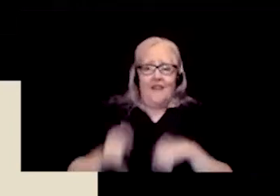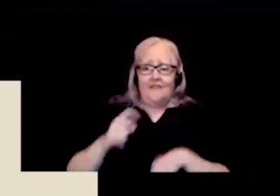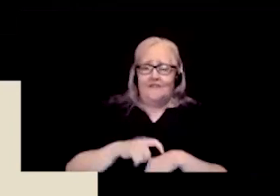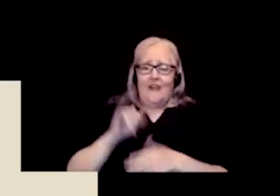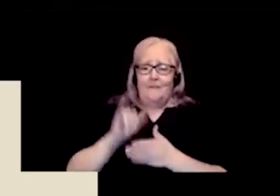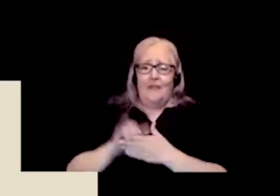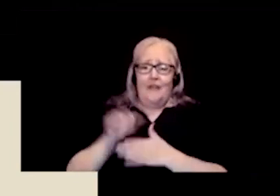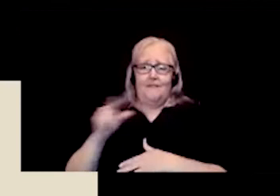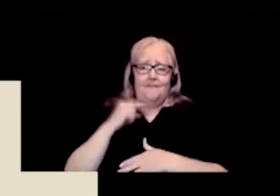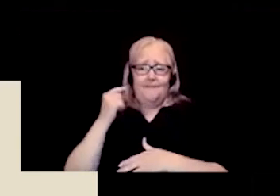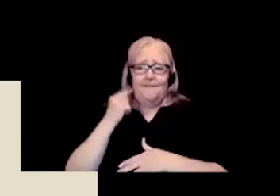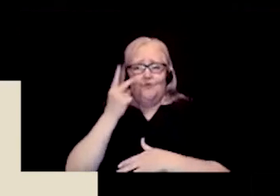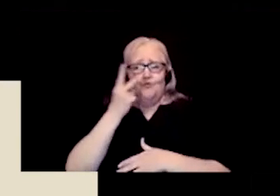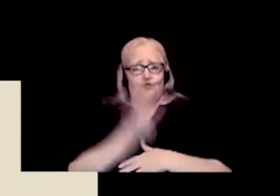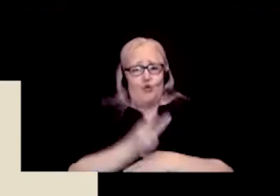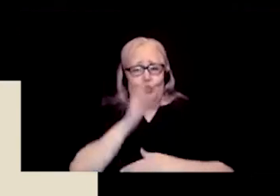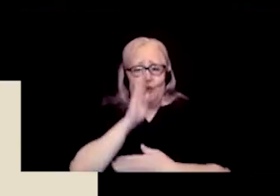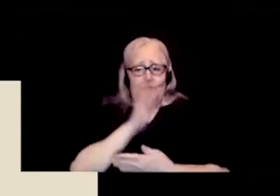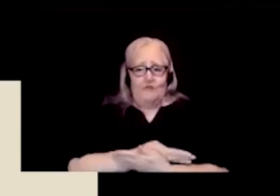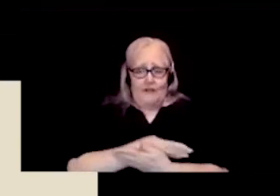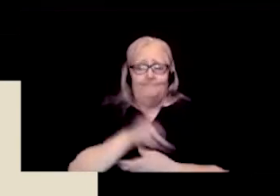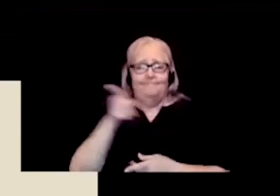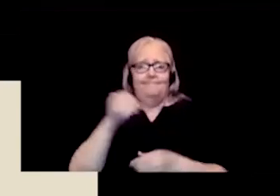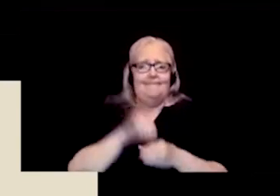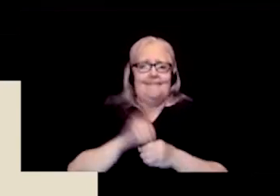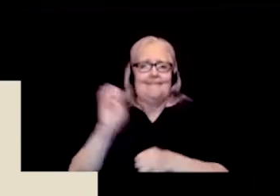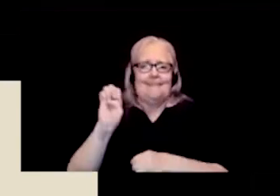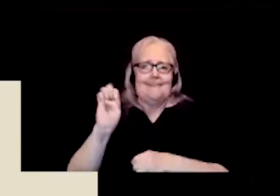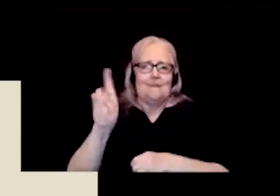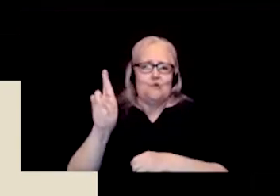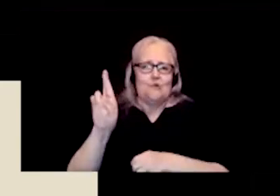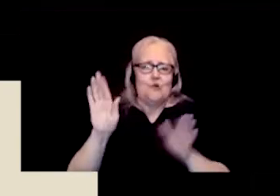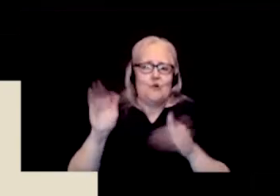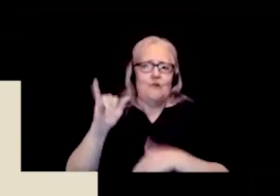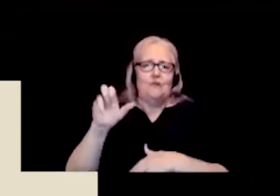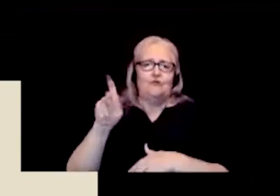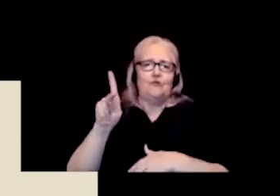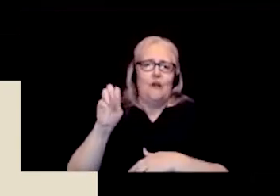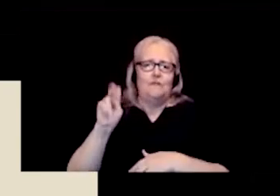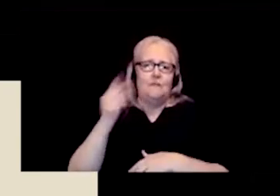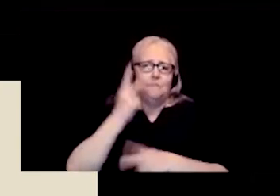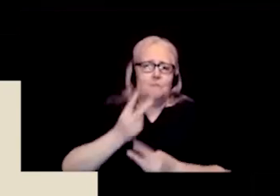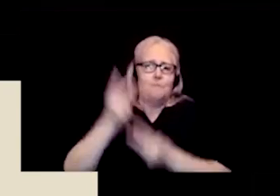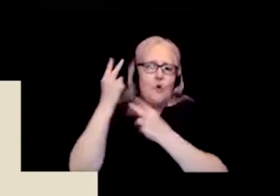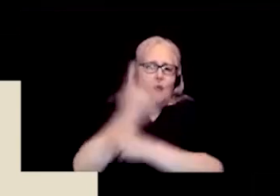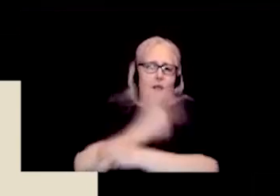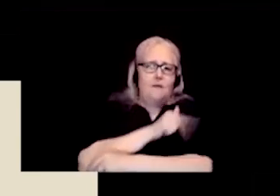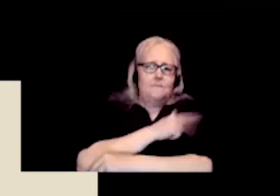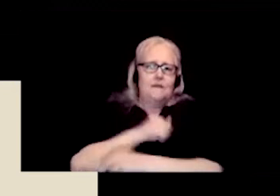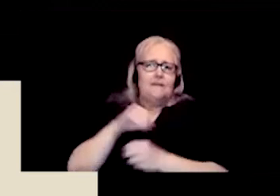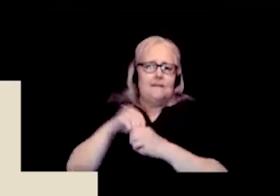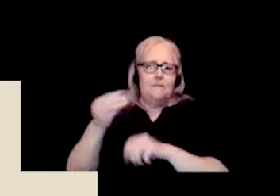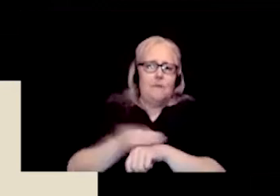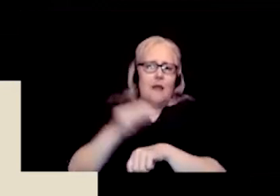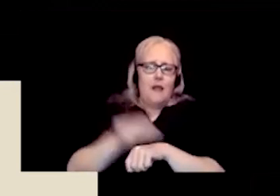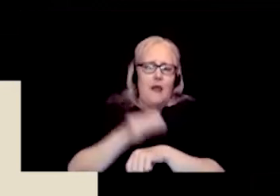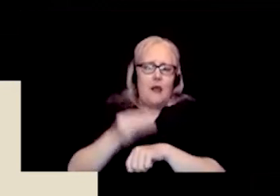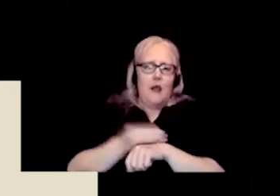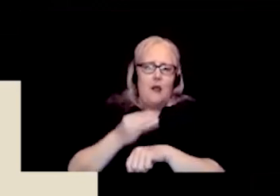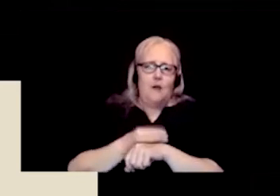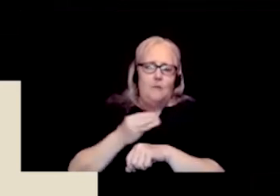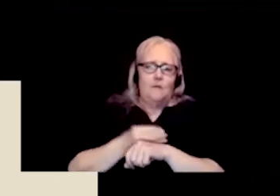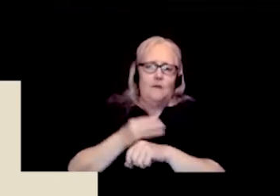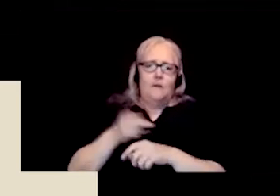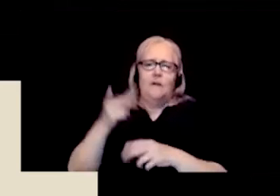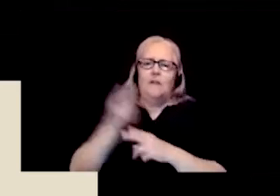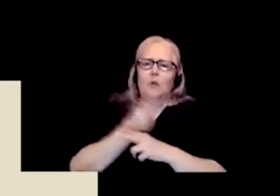son was in the emergency room of Jackson Memorial Hospital in Miami, where they were treating him with an inhaler to help